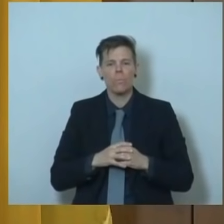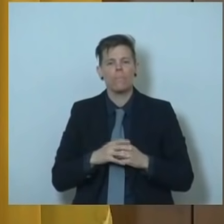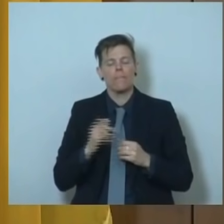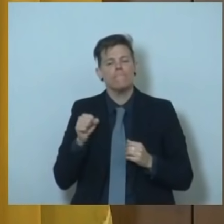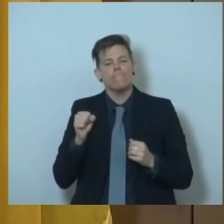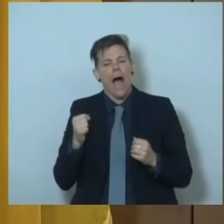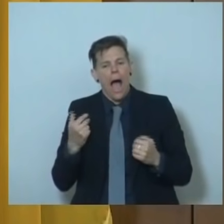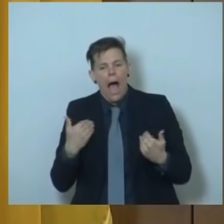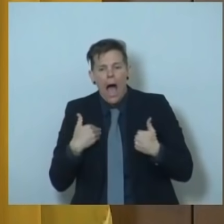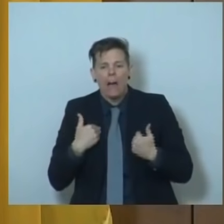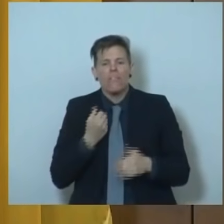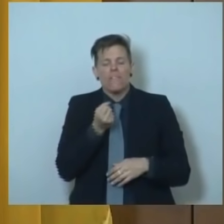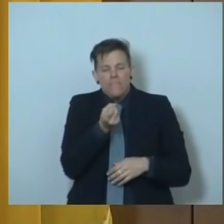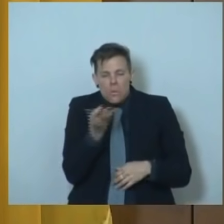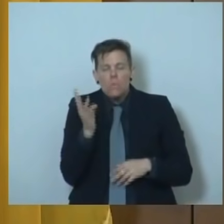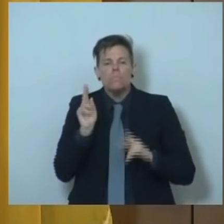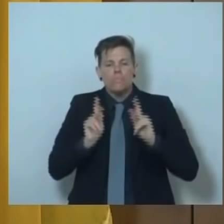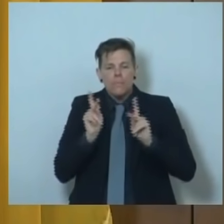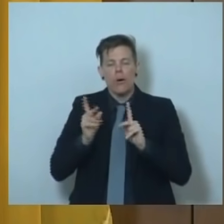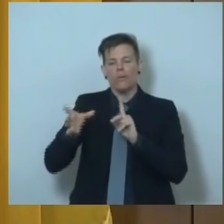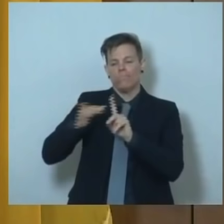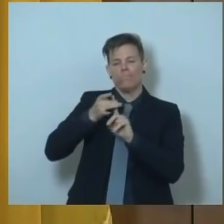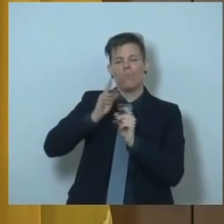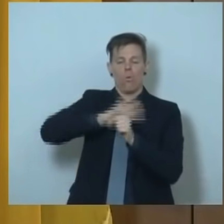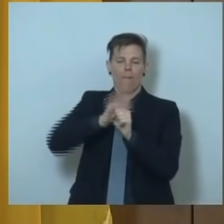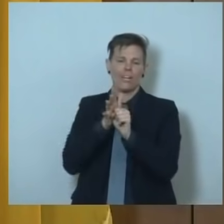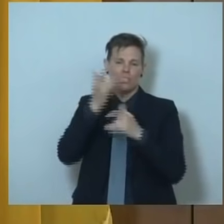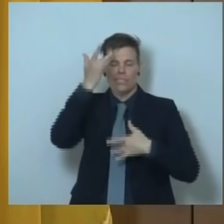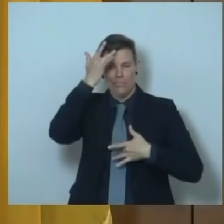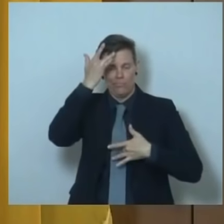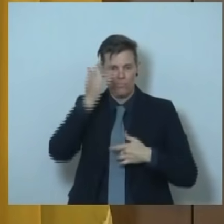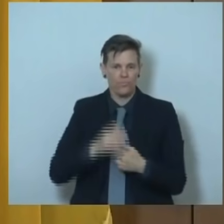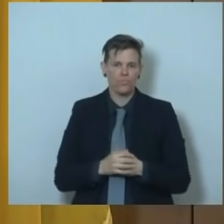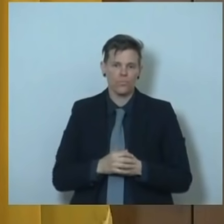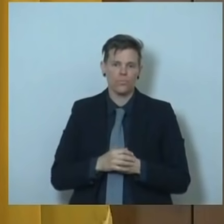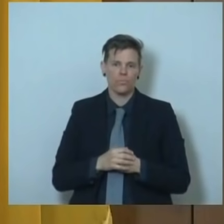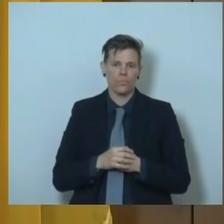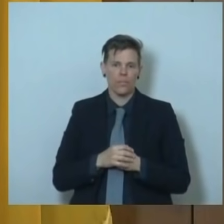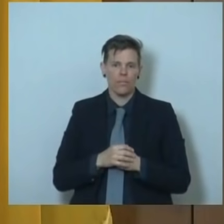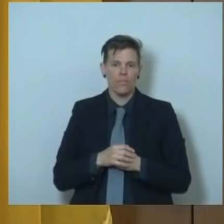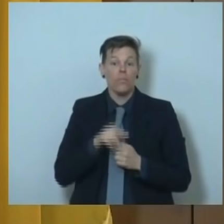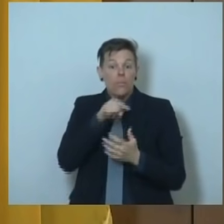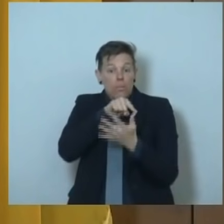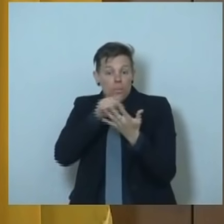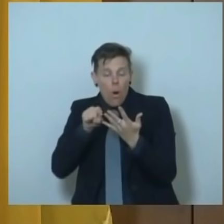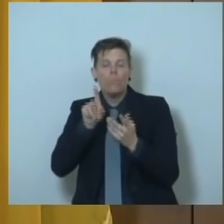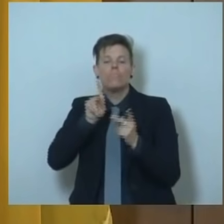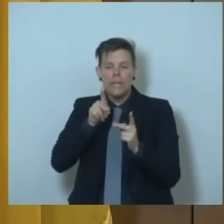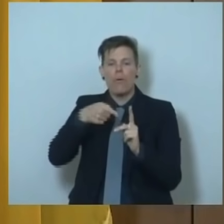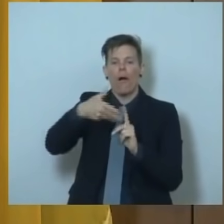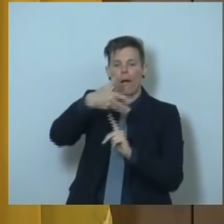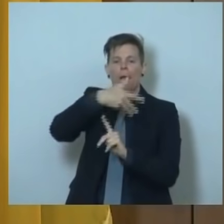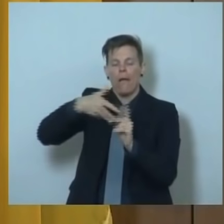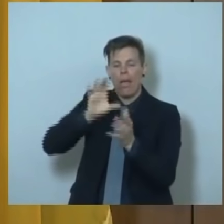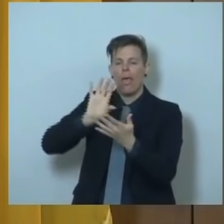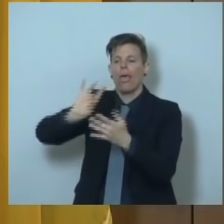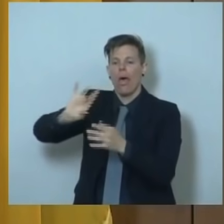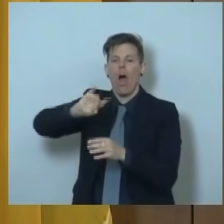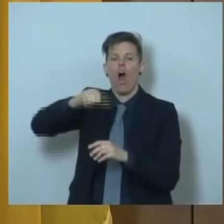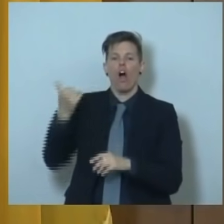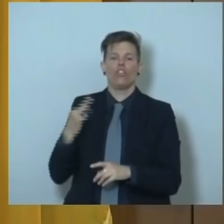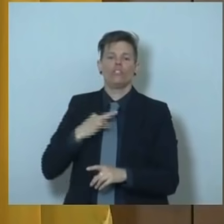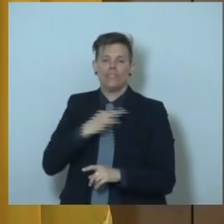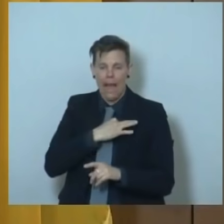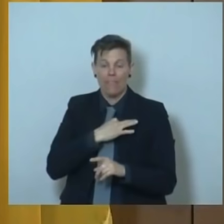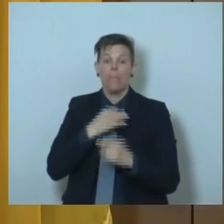individuals who were infected, who were likely in contact with those other workers before we got those positive test